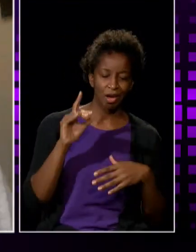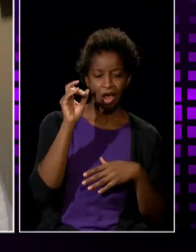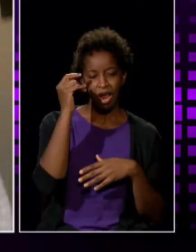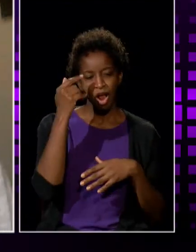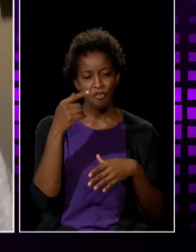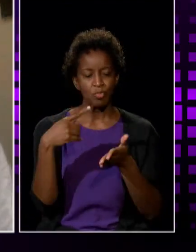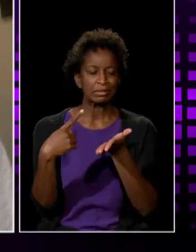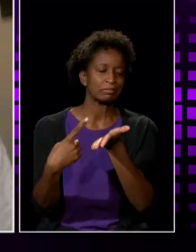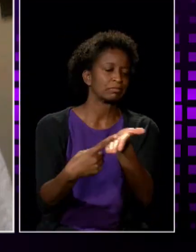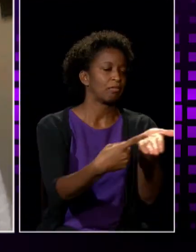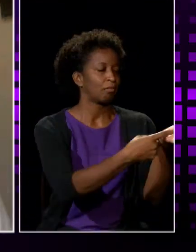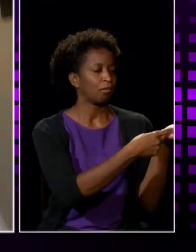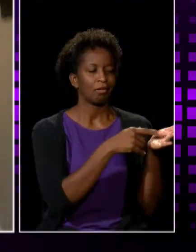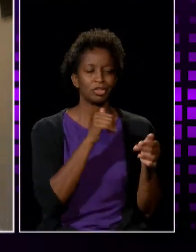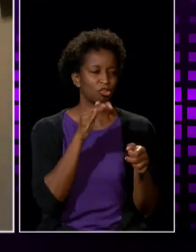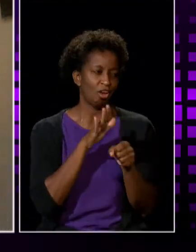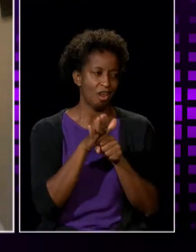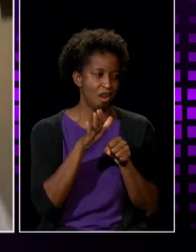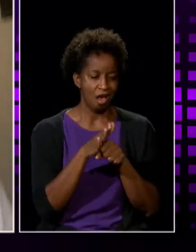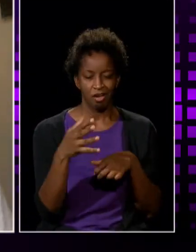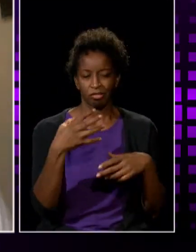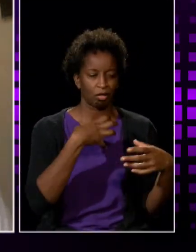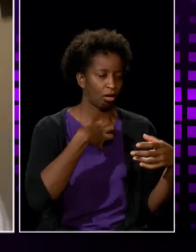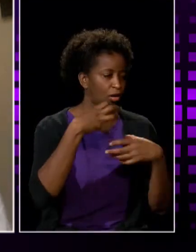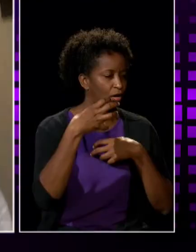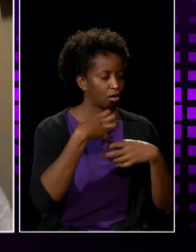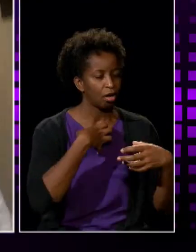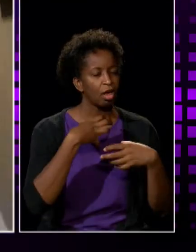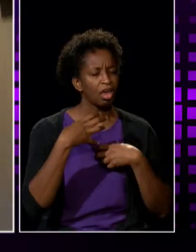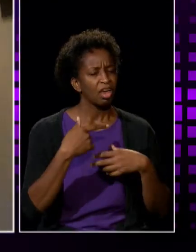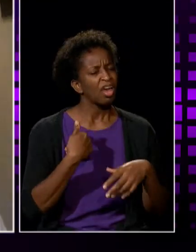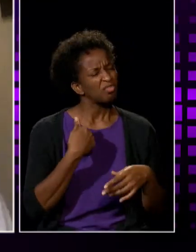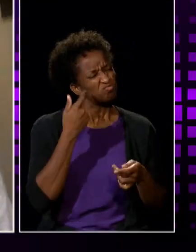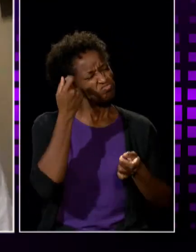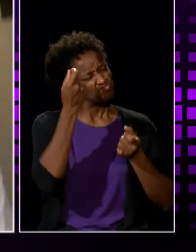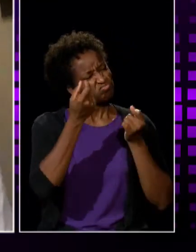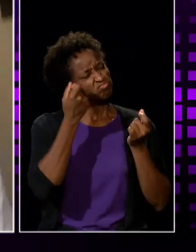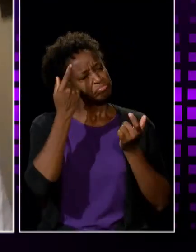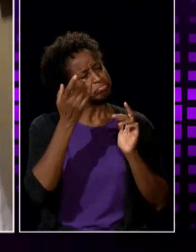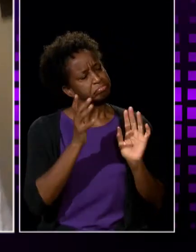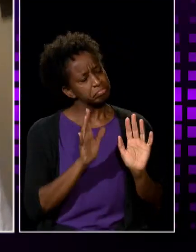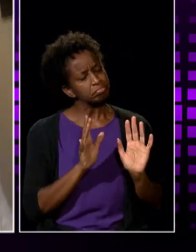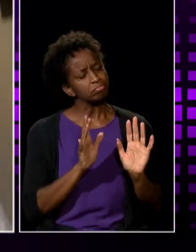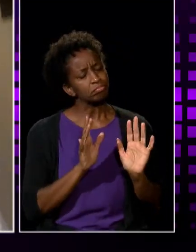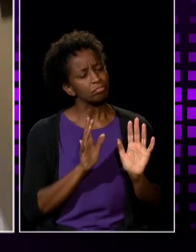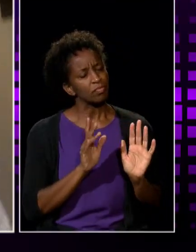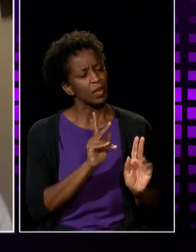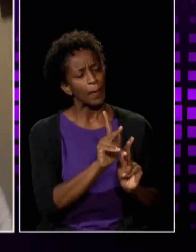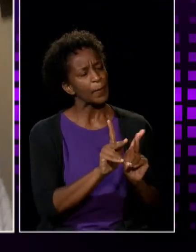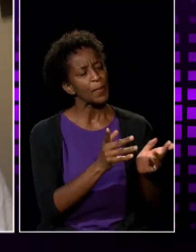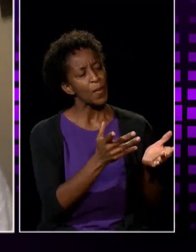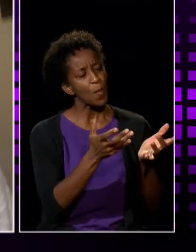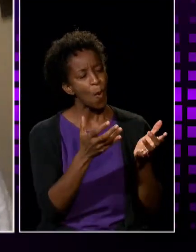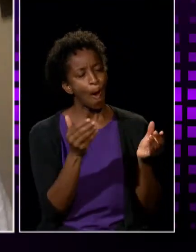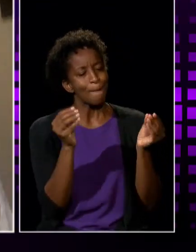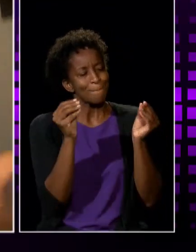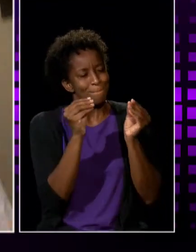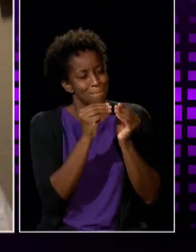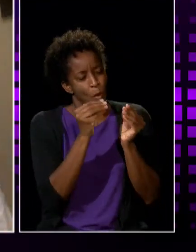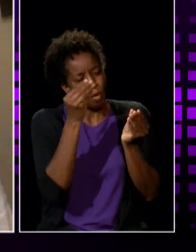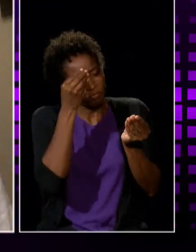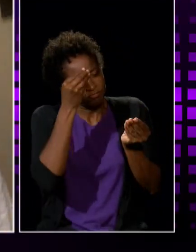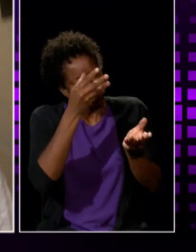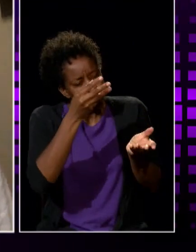which I understand. But I figure what people really mean is they want more information on what